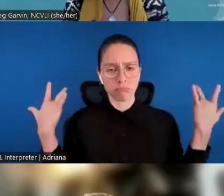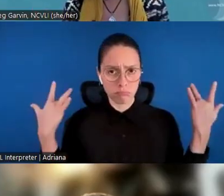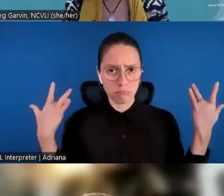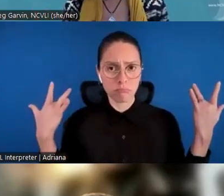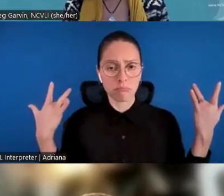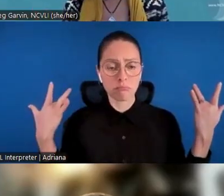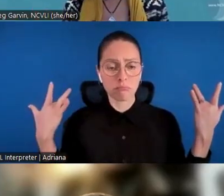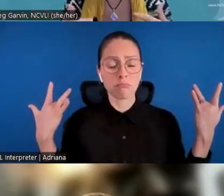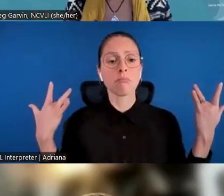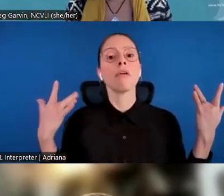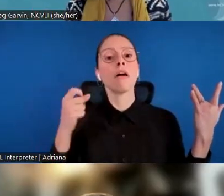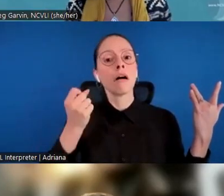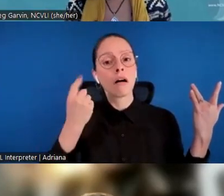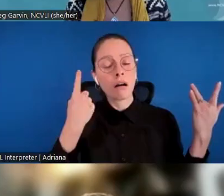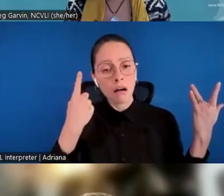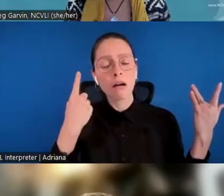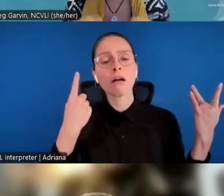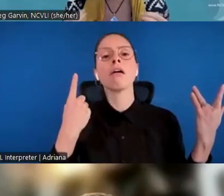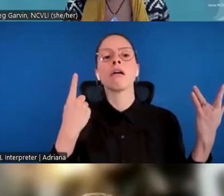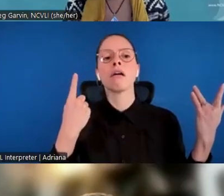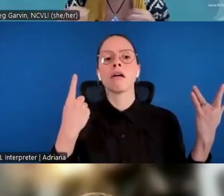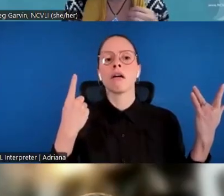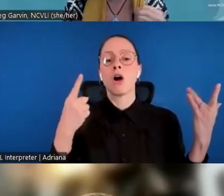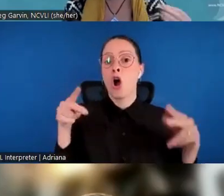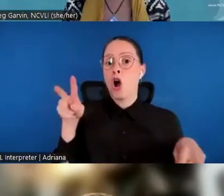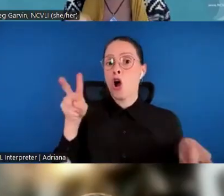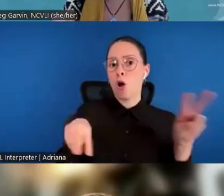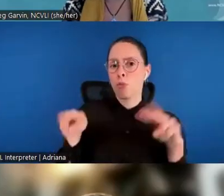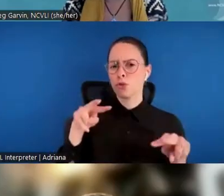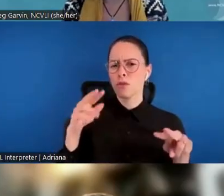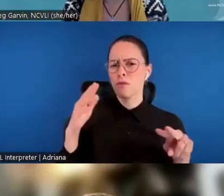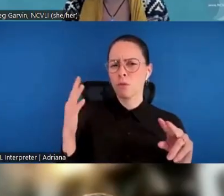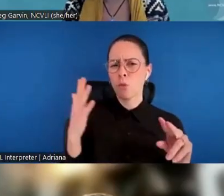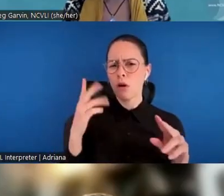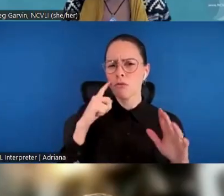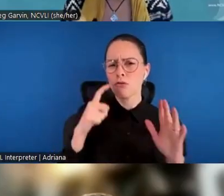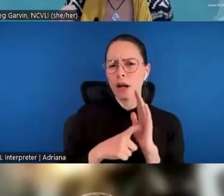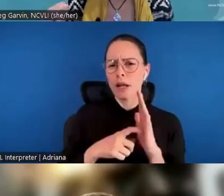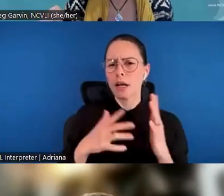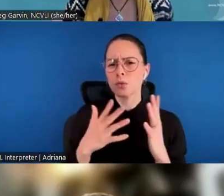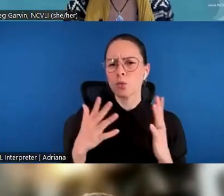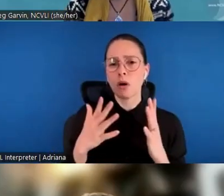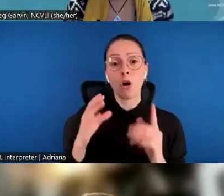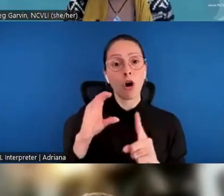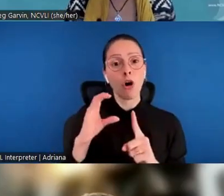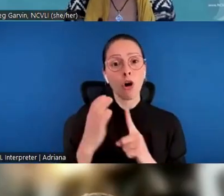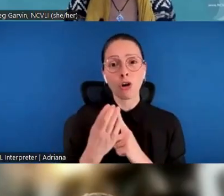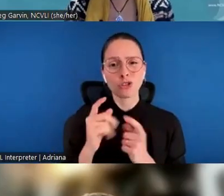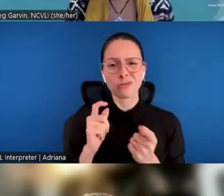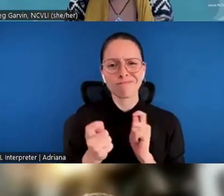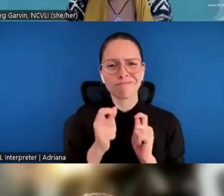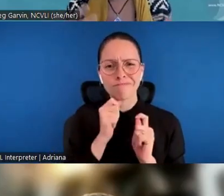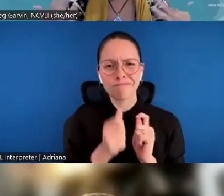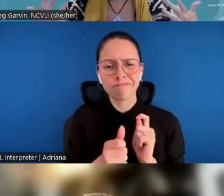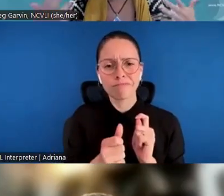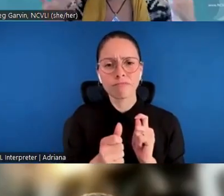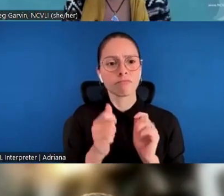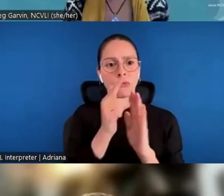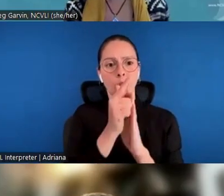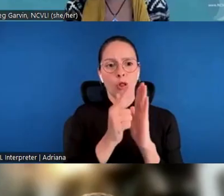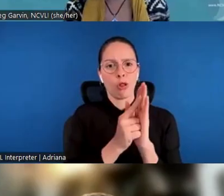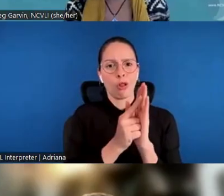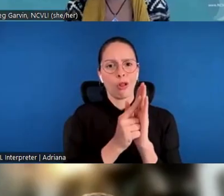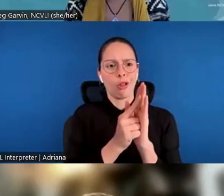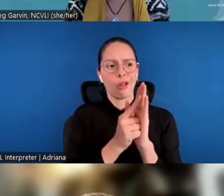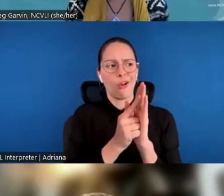And what we observed was they weren't changing culture, right? The law, is just